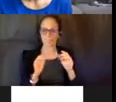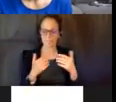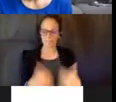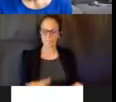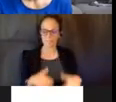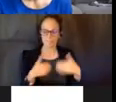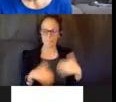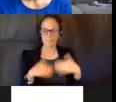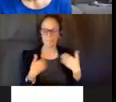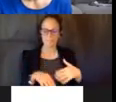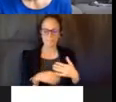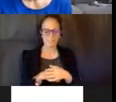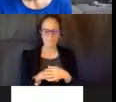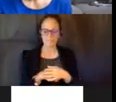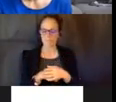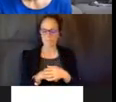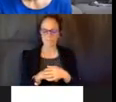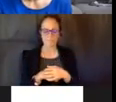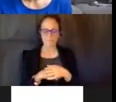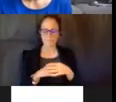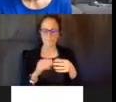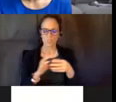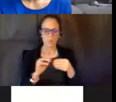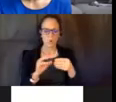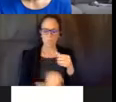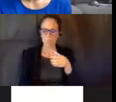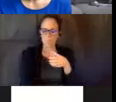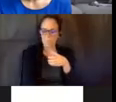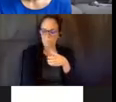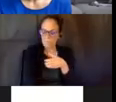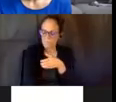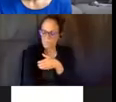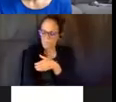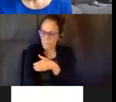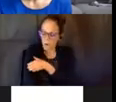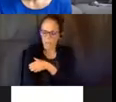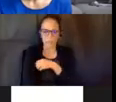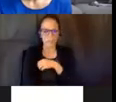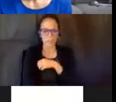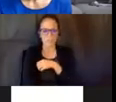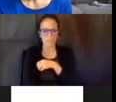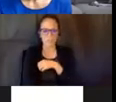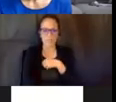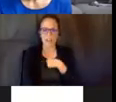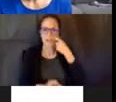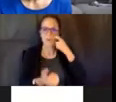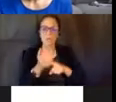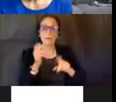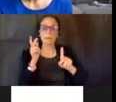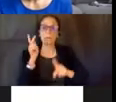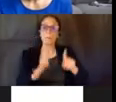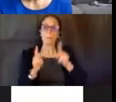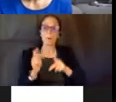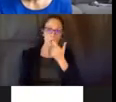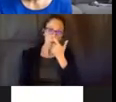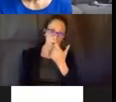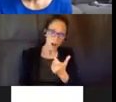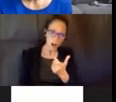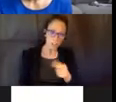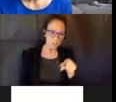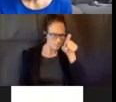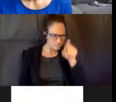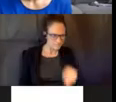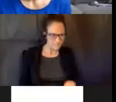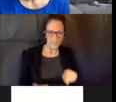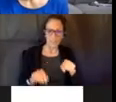see from some of the comments that we've seen in the chat so far that that's how the audience is feeling. So I just want us to